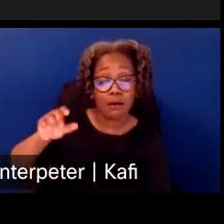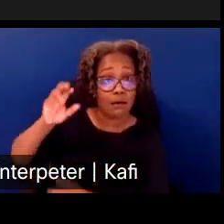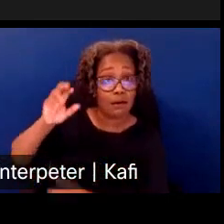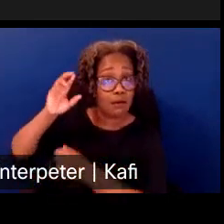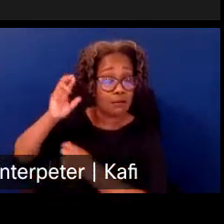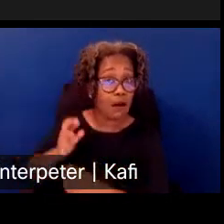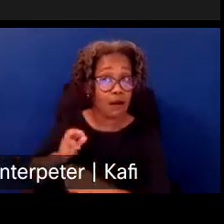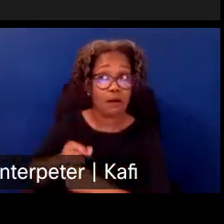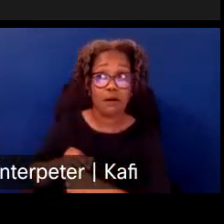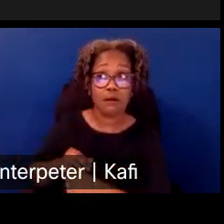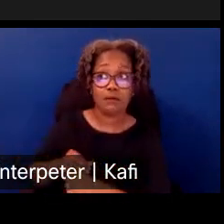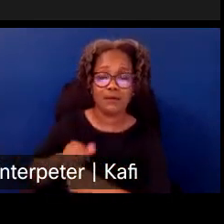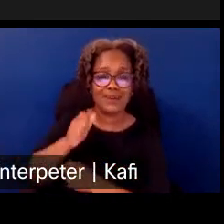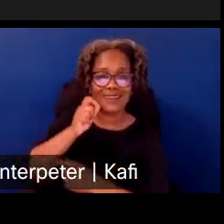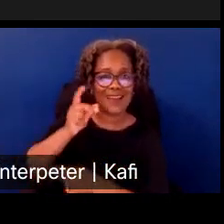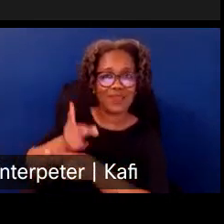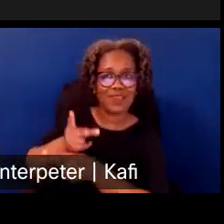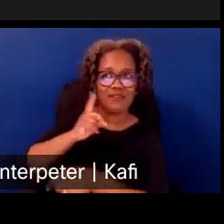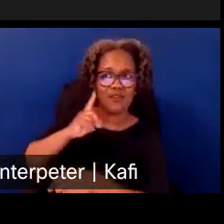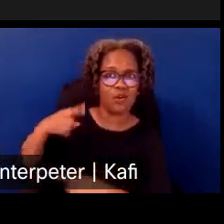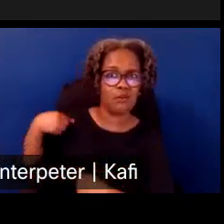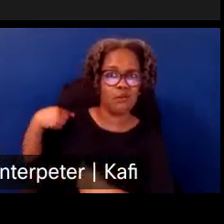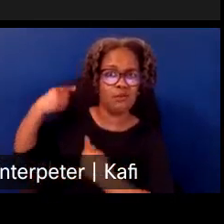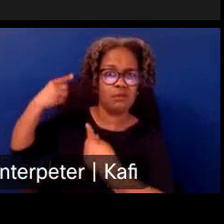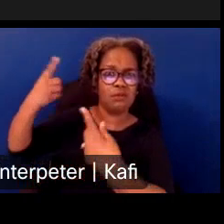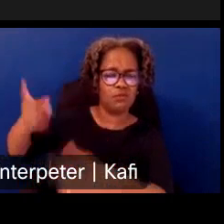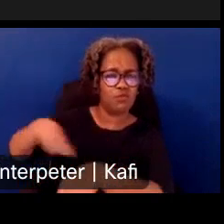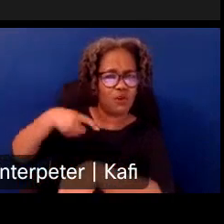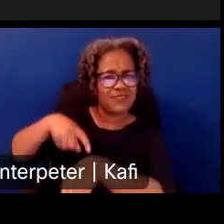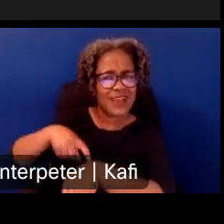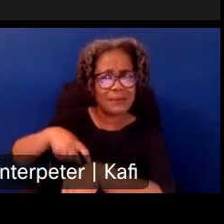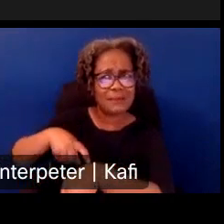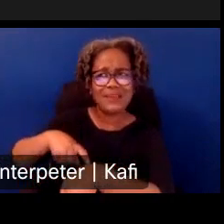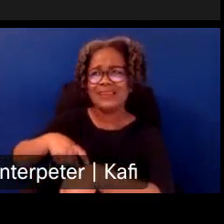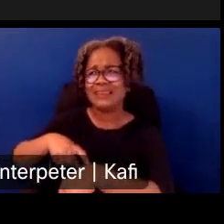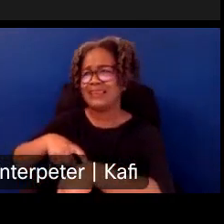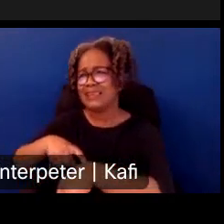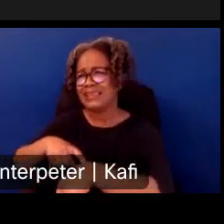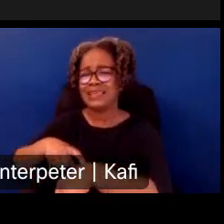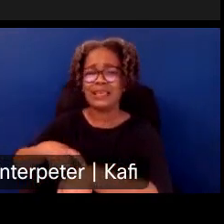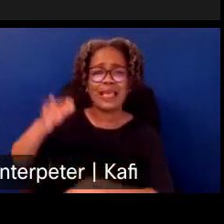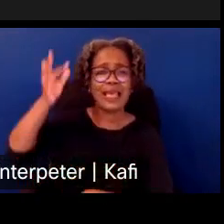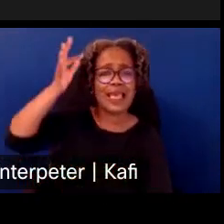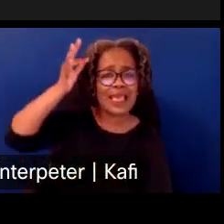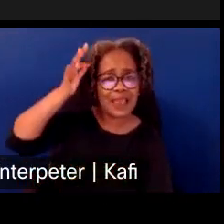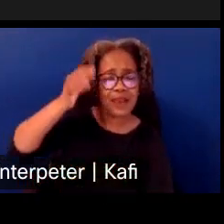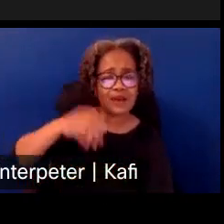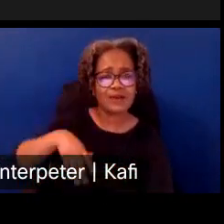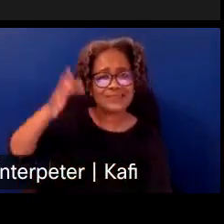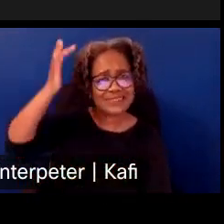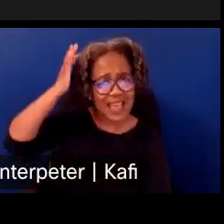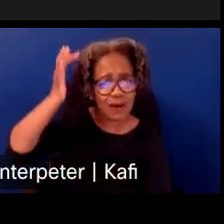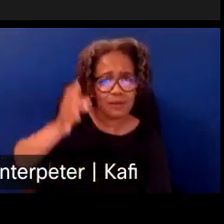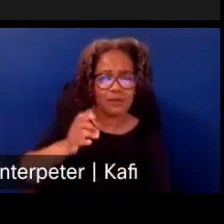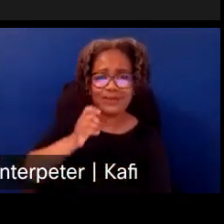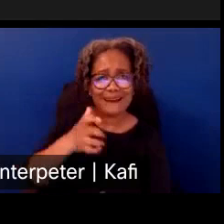is unhealthy. Sometimes people will have to come in and you'll have to detox that hairdo. You've got to